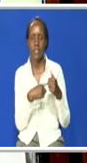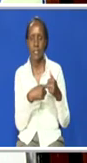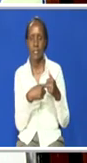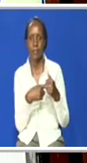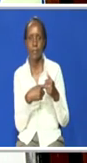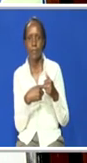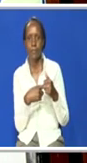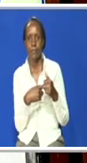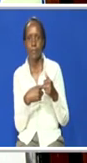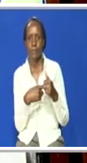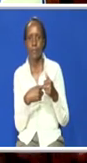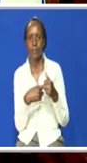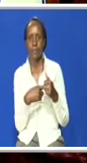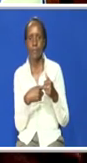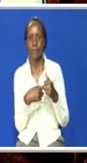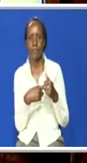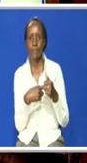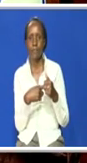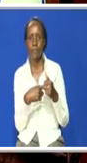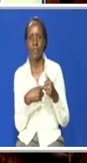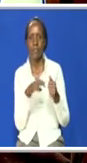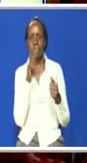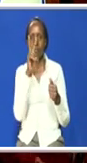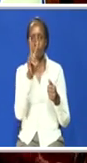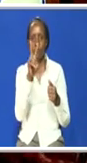1, 2, 3, 4, 5, 6. So